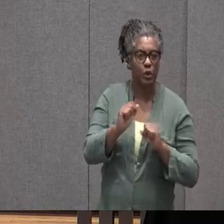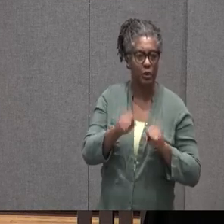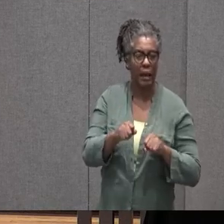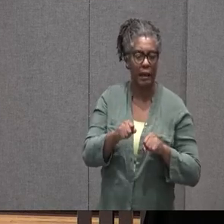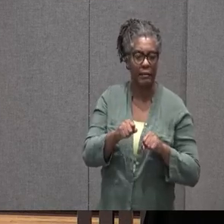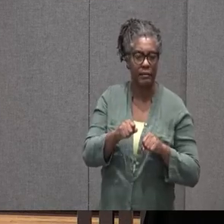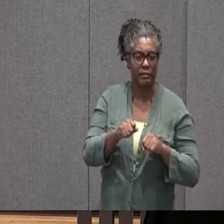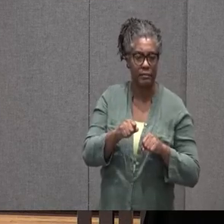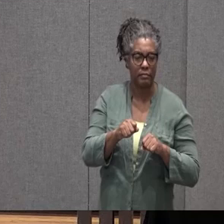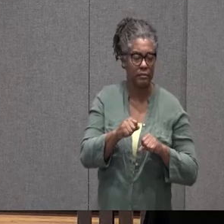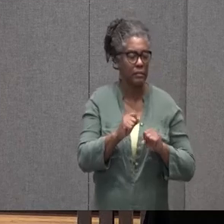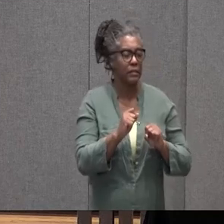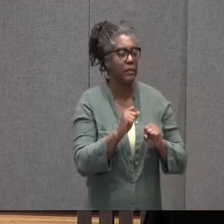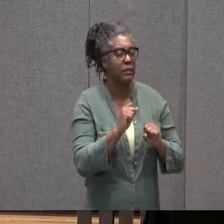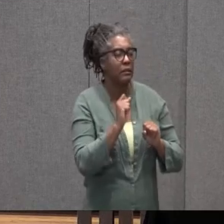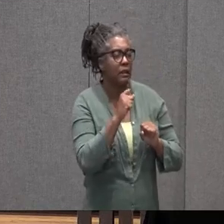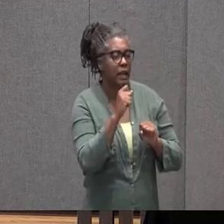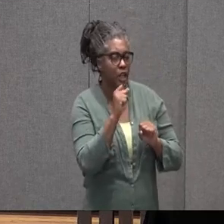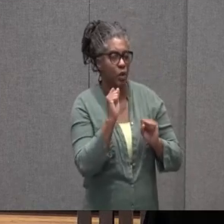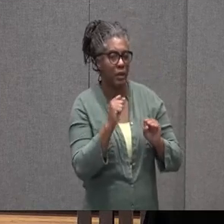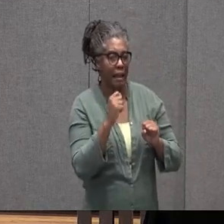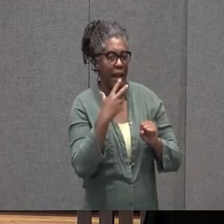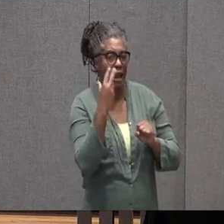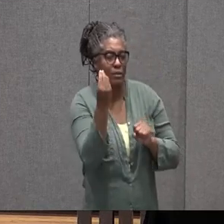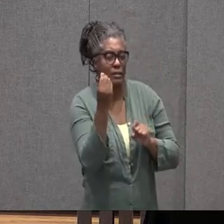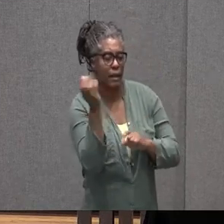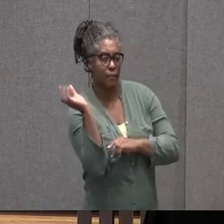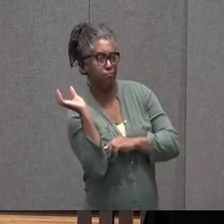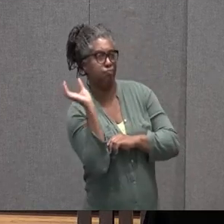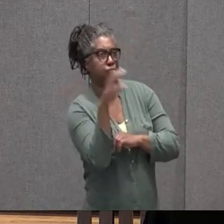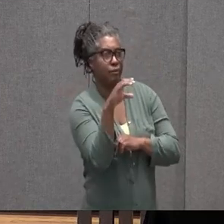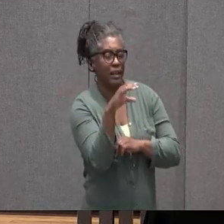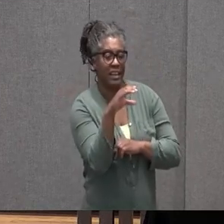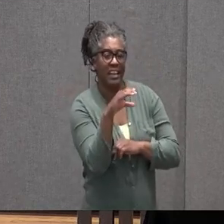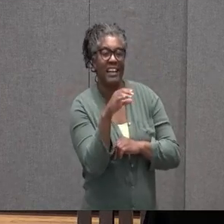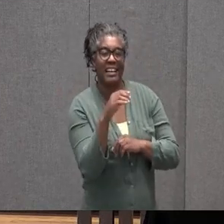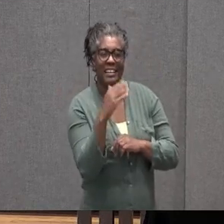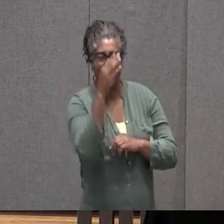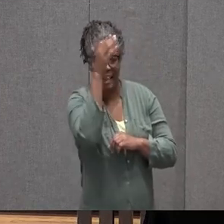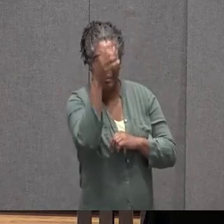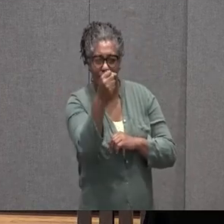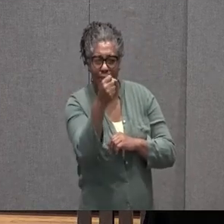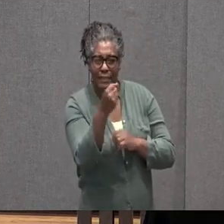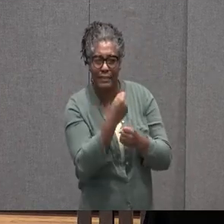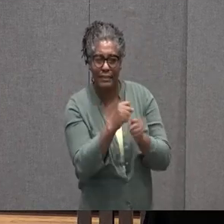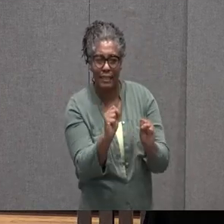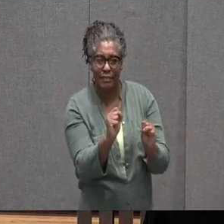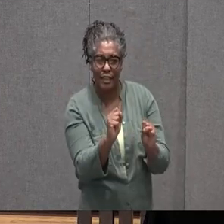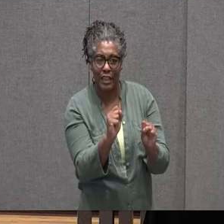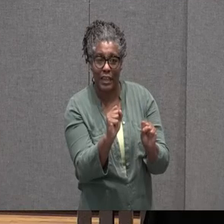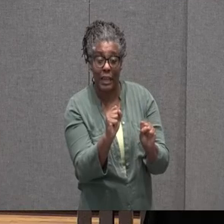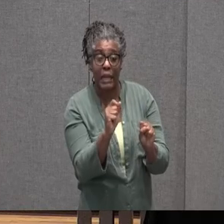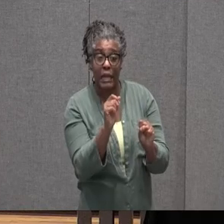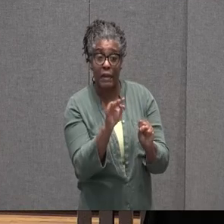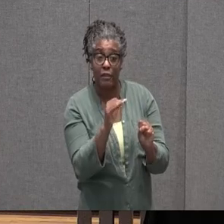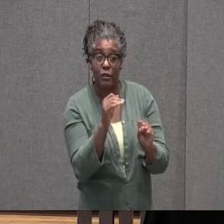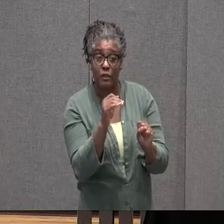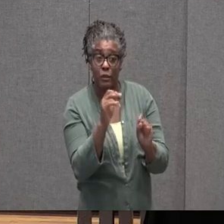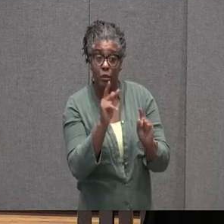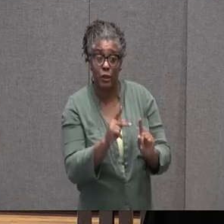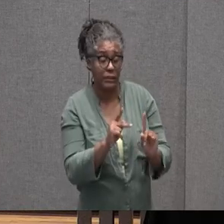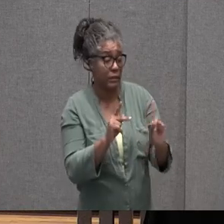has to do with common sense safety. You're not going to shoot your catapult towards someone. You're going to maybe make a paper